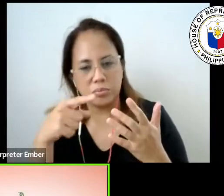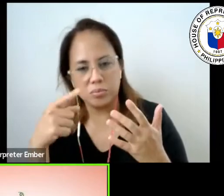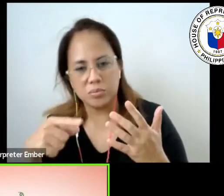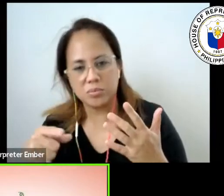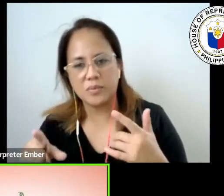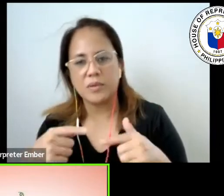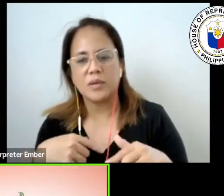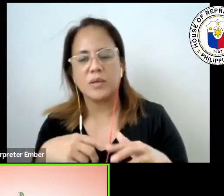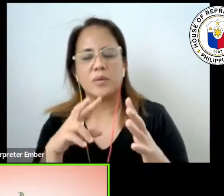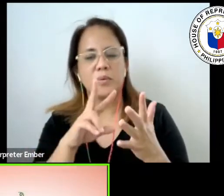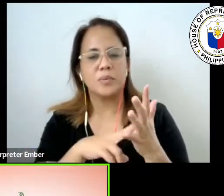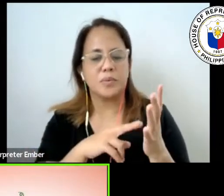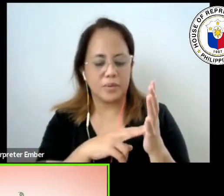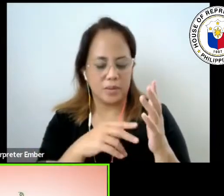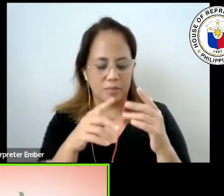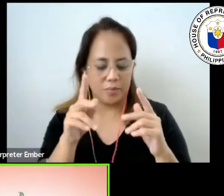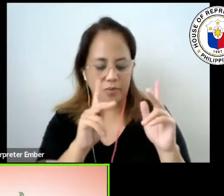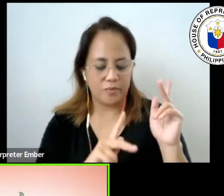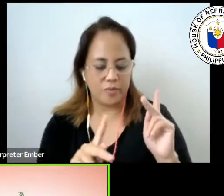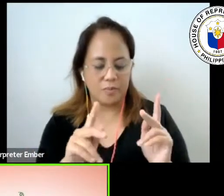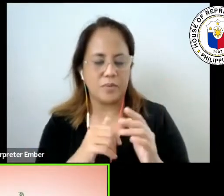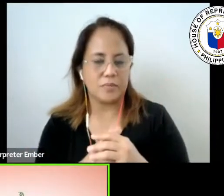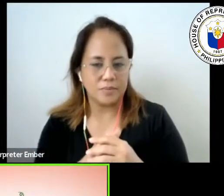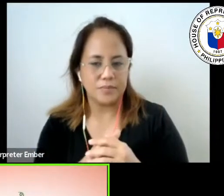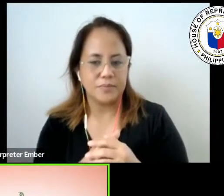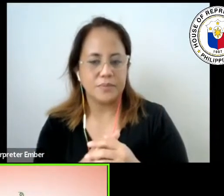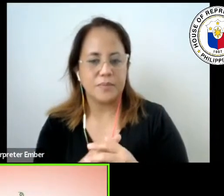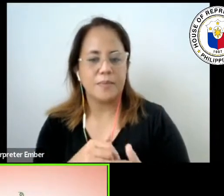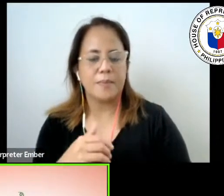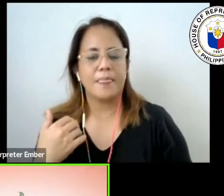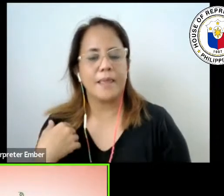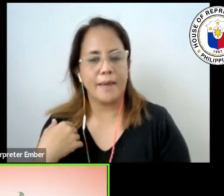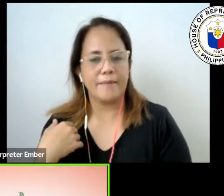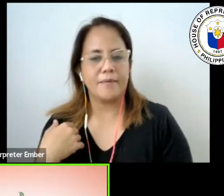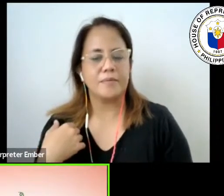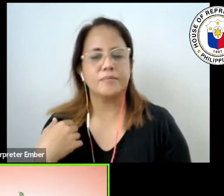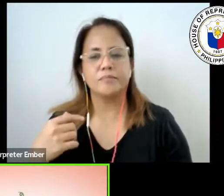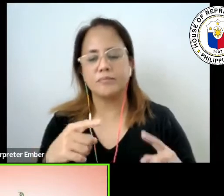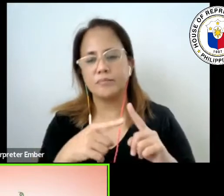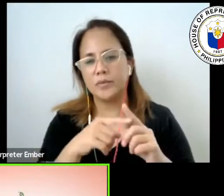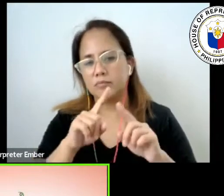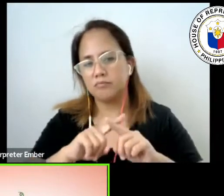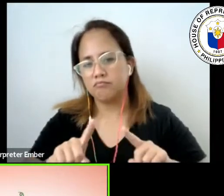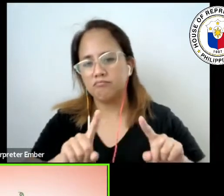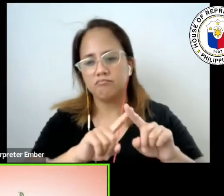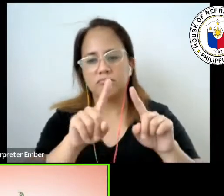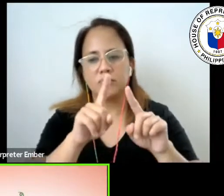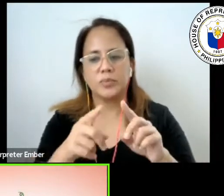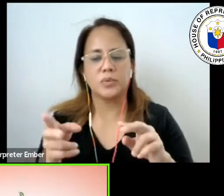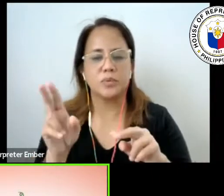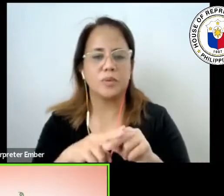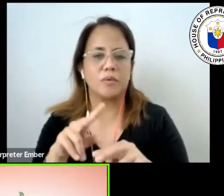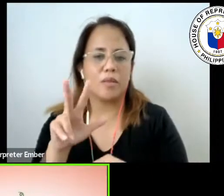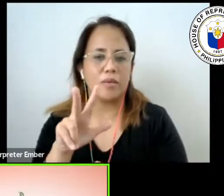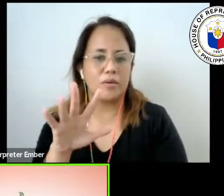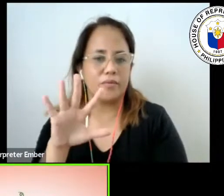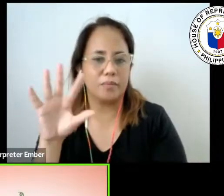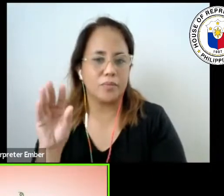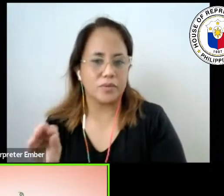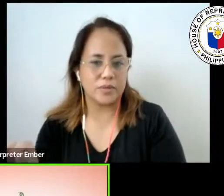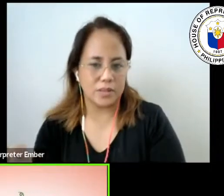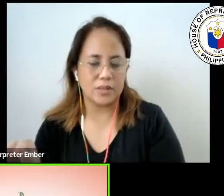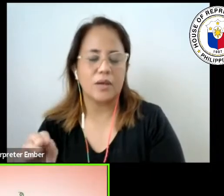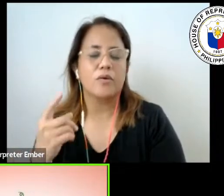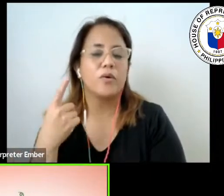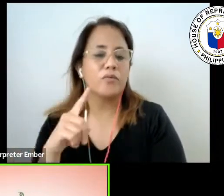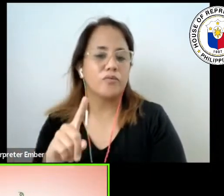children's reading performance, that there are positive differences. So may increase on 35%